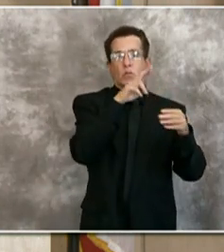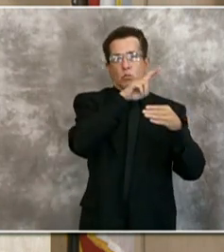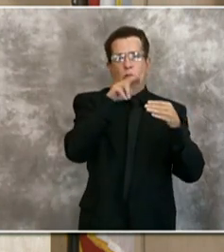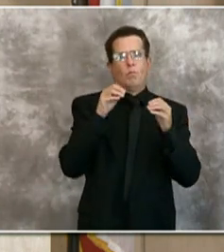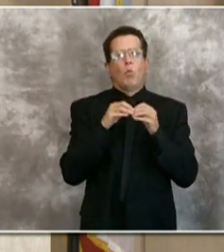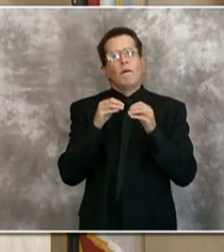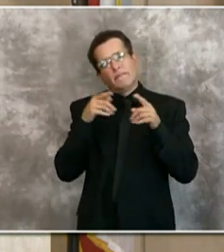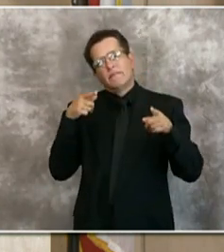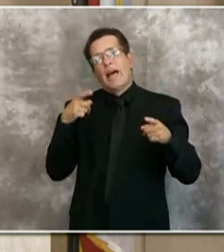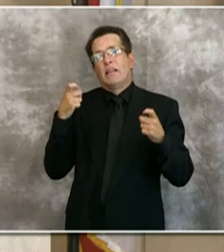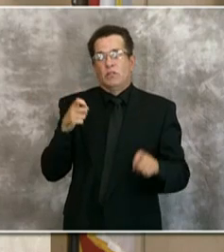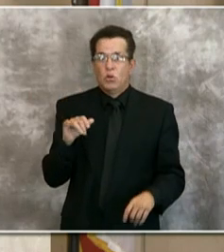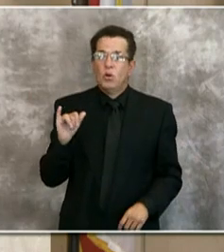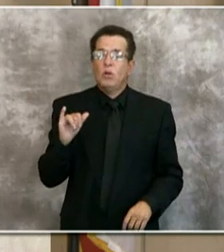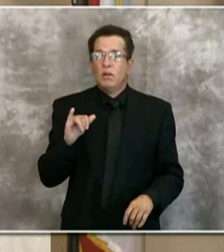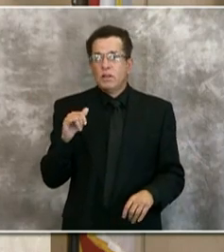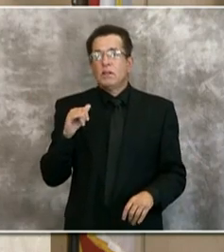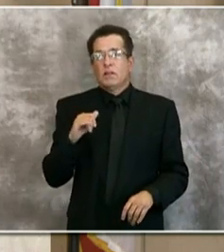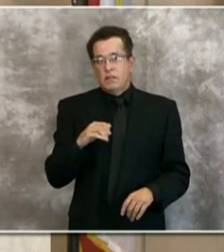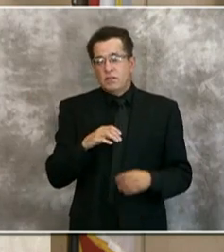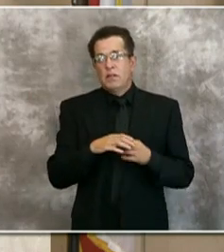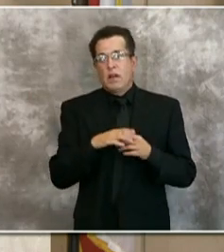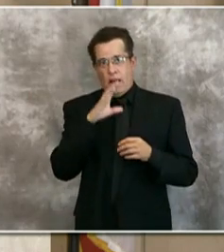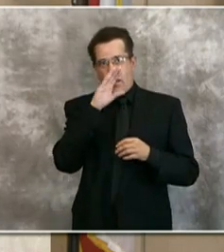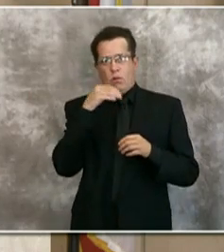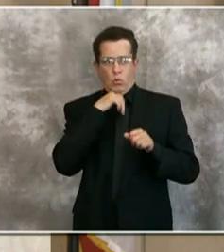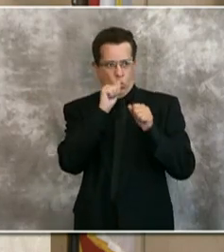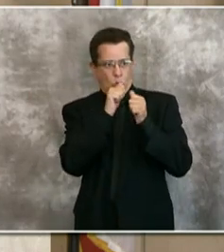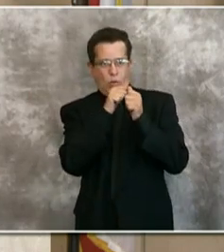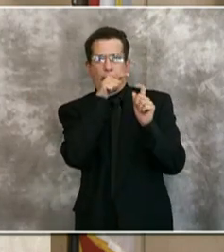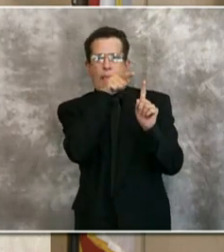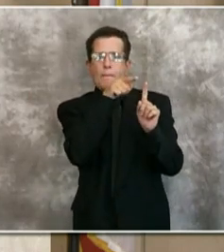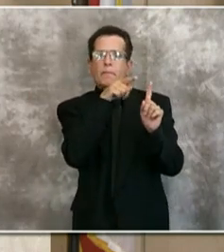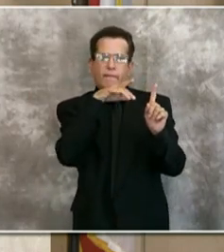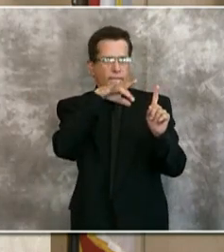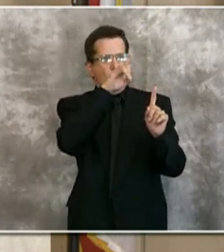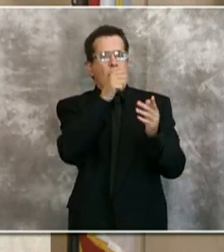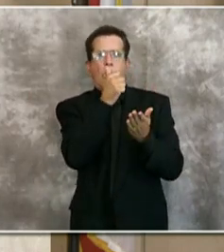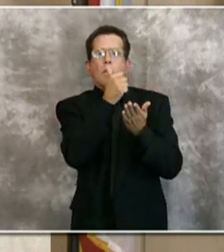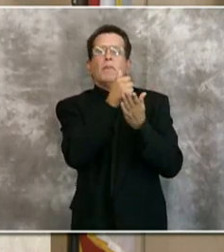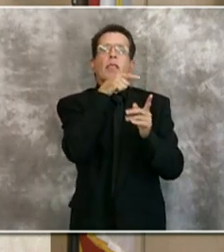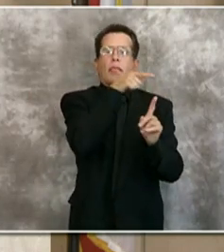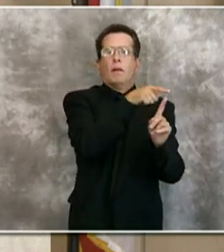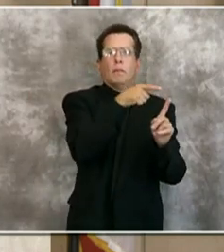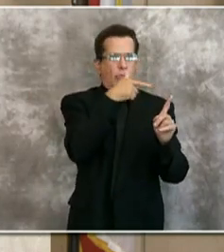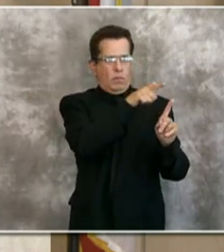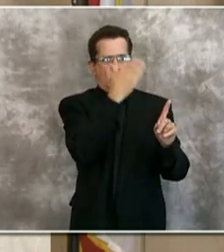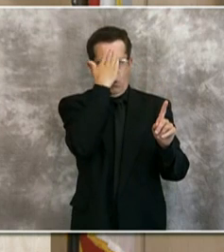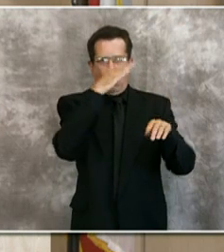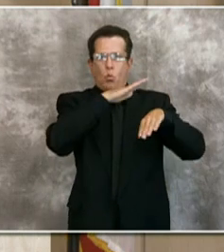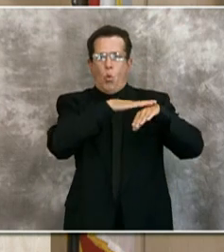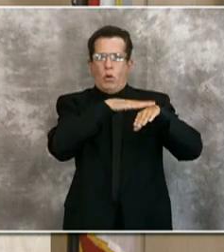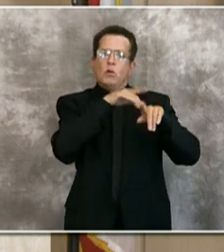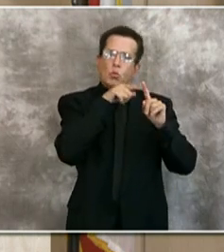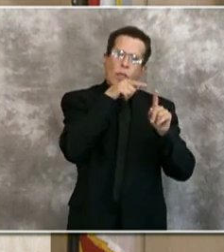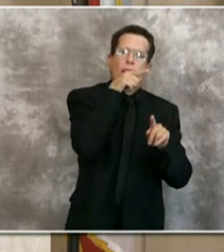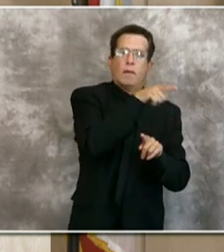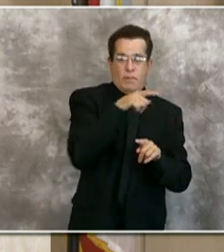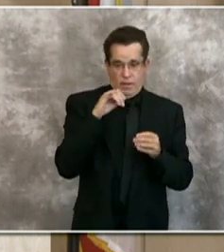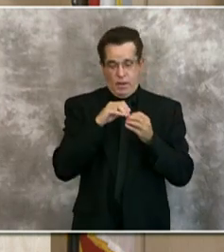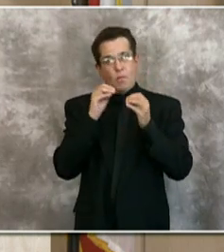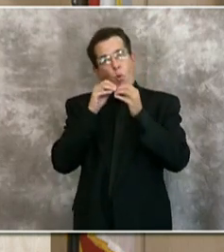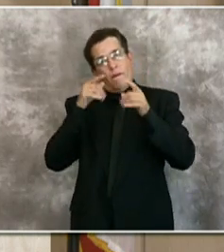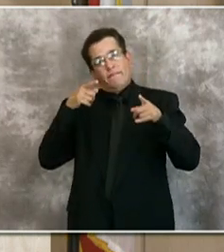in turn working with those close contacts to make sure that they know what they can do. Shortening those times gives us